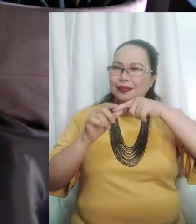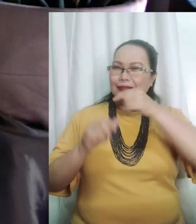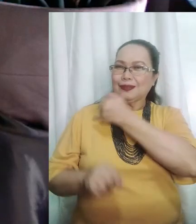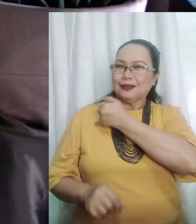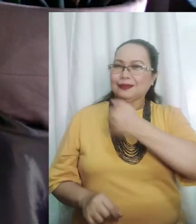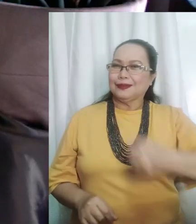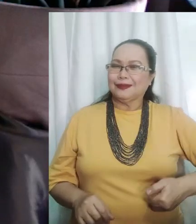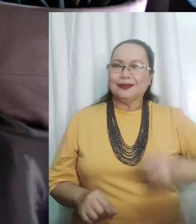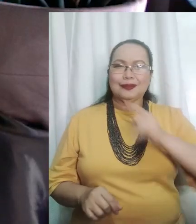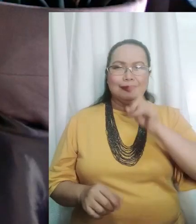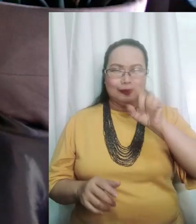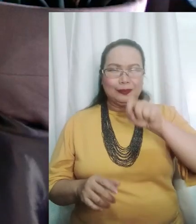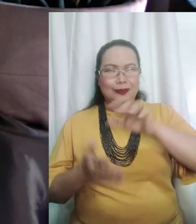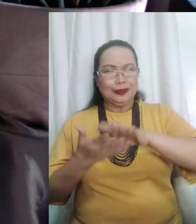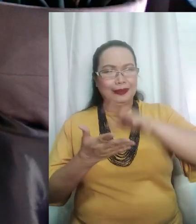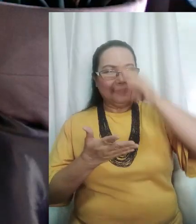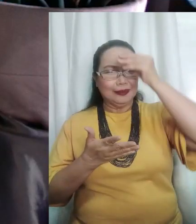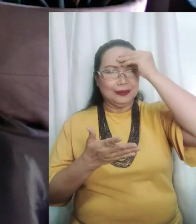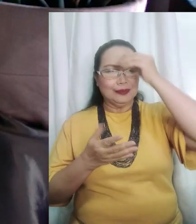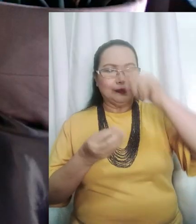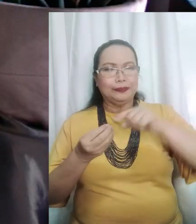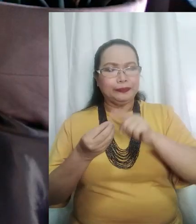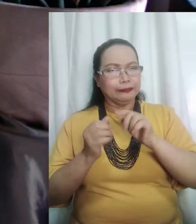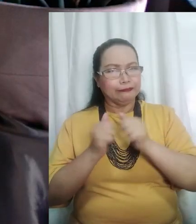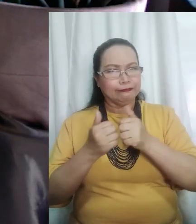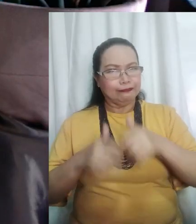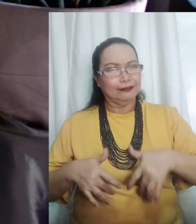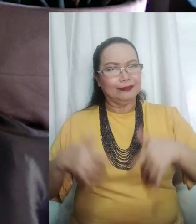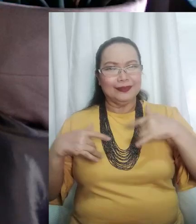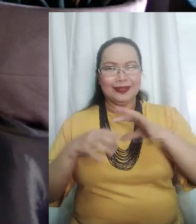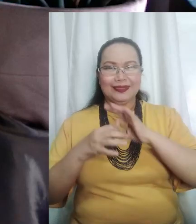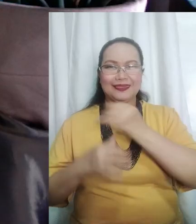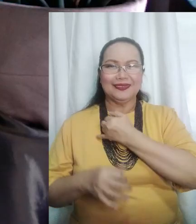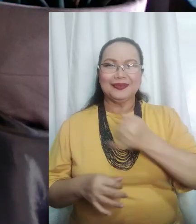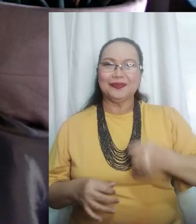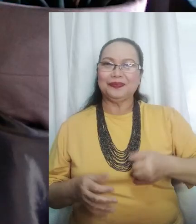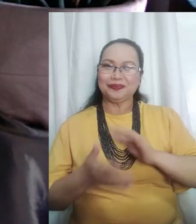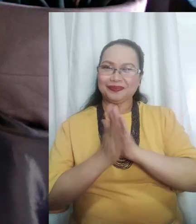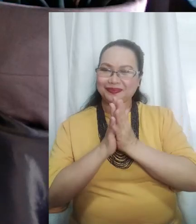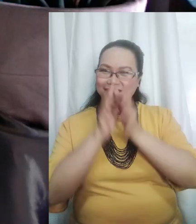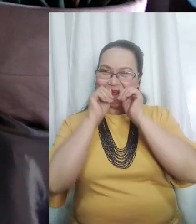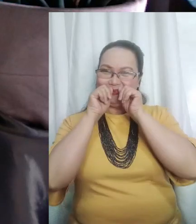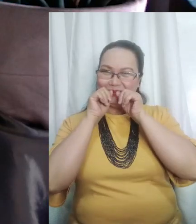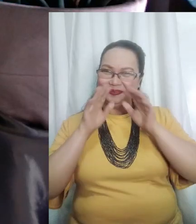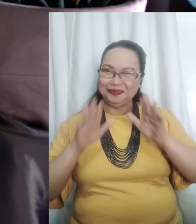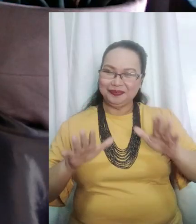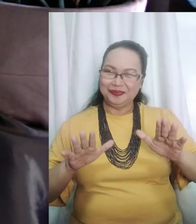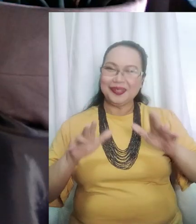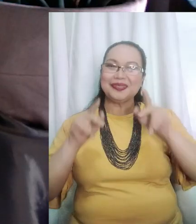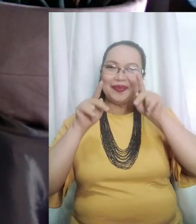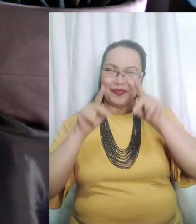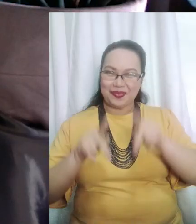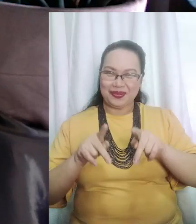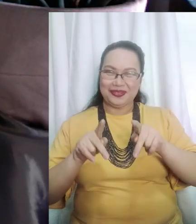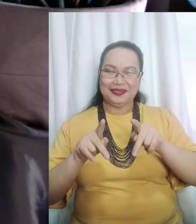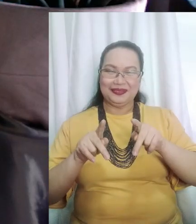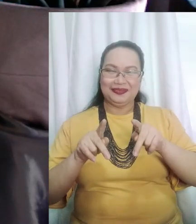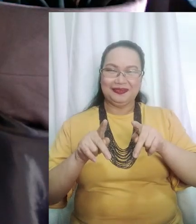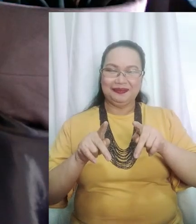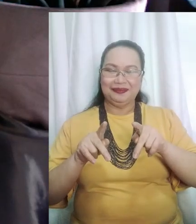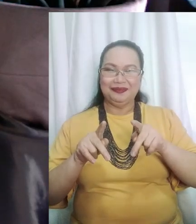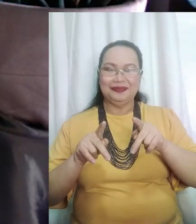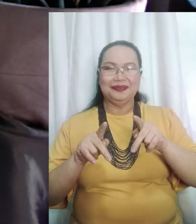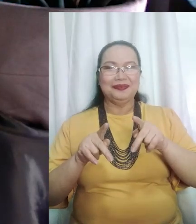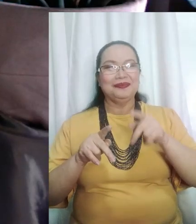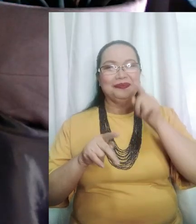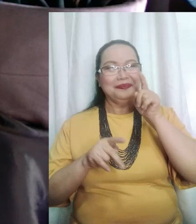there, we can learn what it is in Joseph that made him such a blessed vessel of the Lord